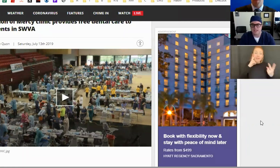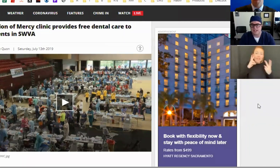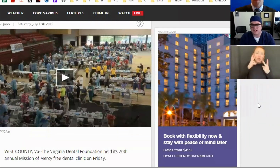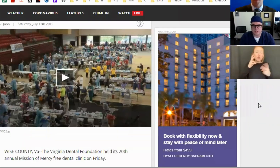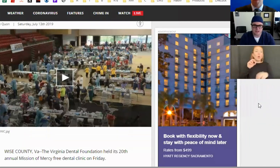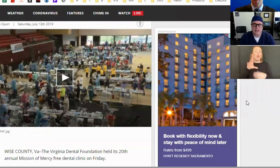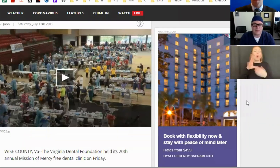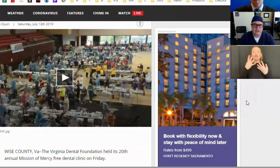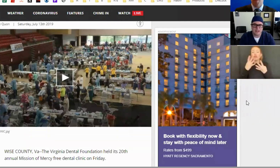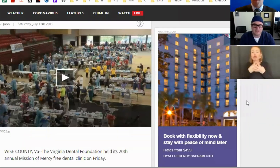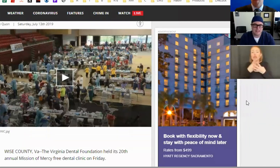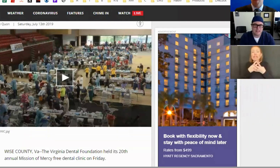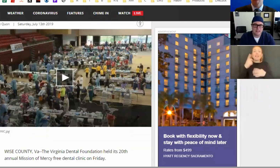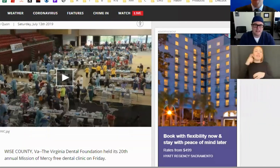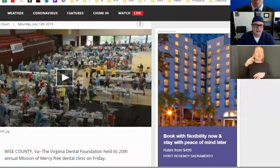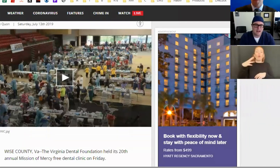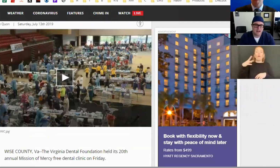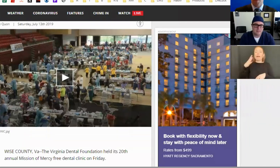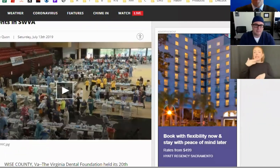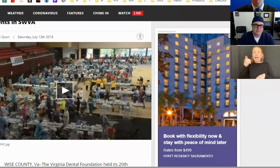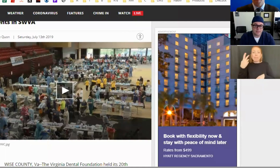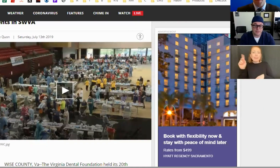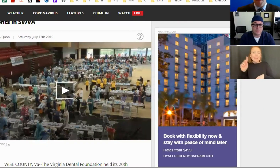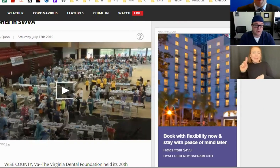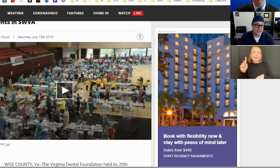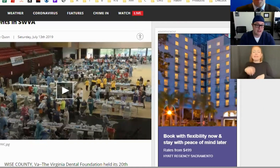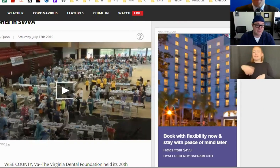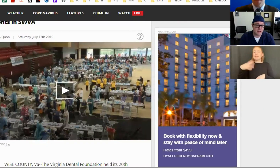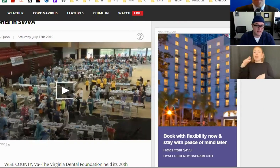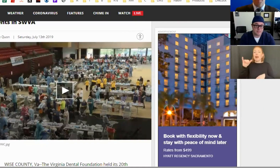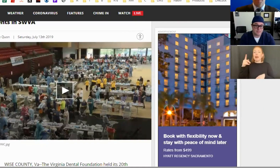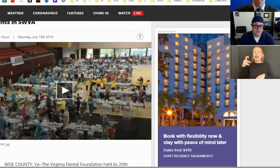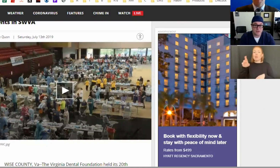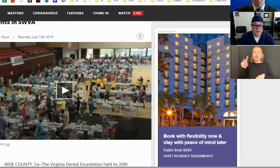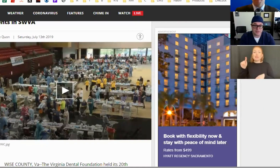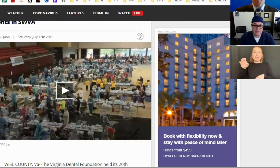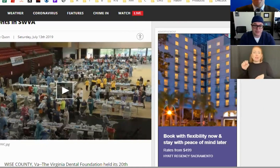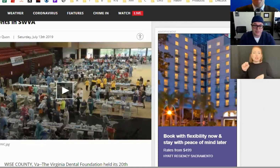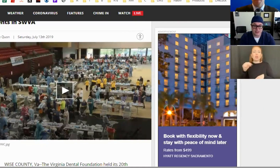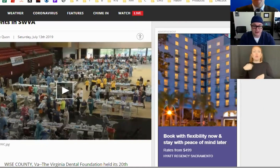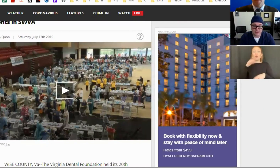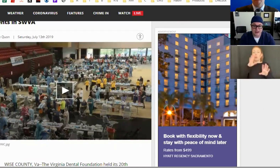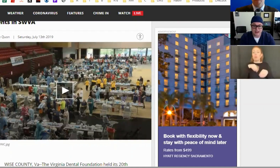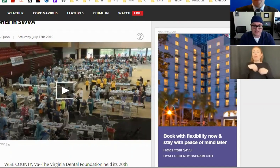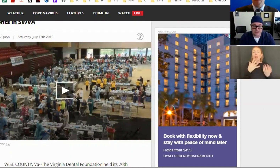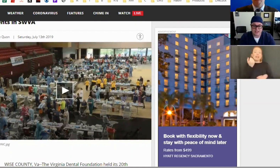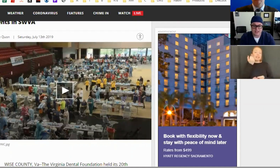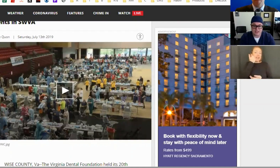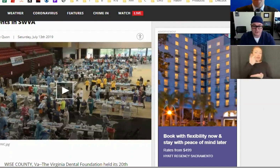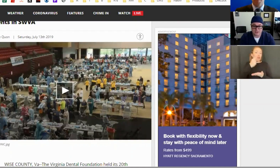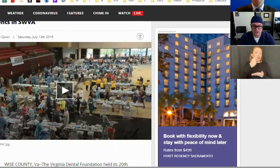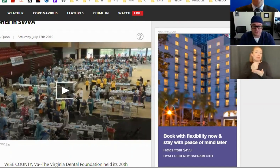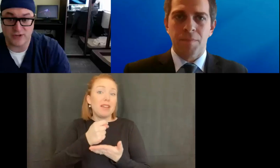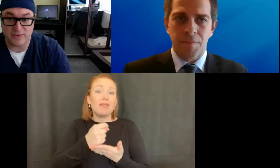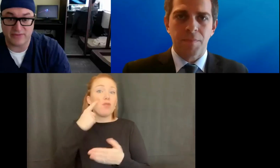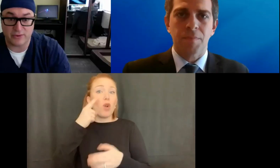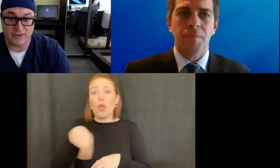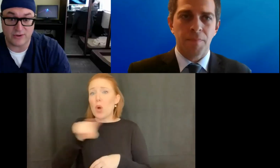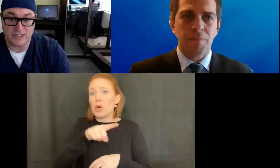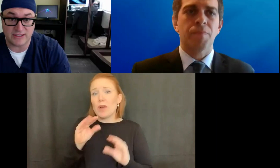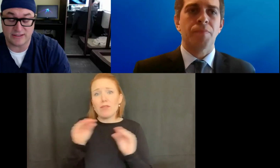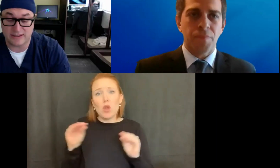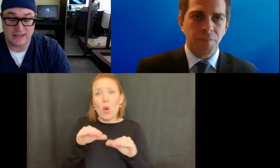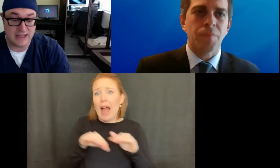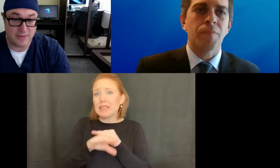like hypertension or diabetes. And we would provide dental treatment for people that might not have access to dental treatment for